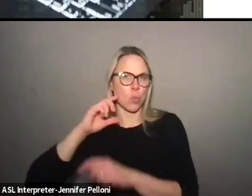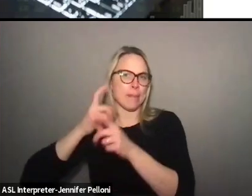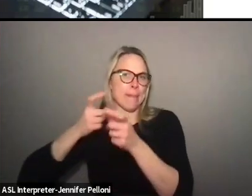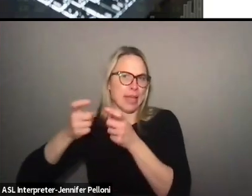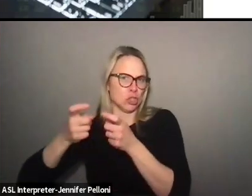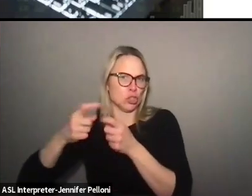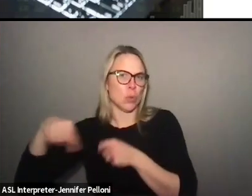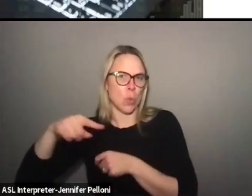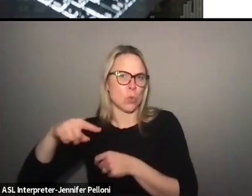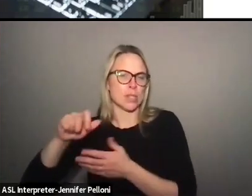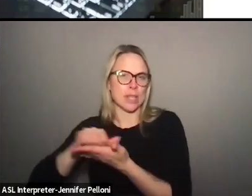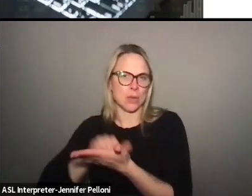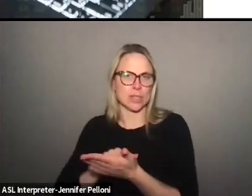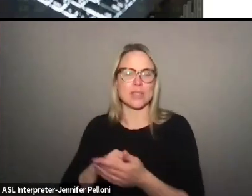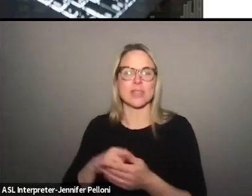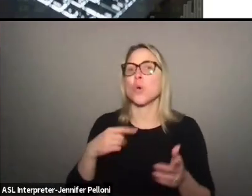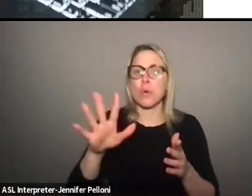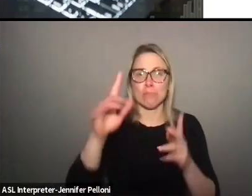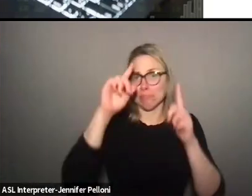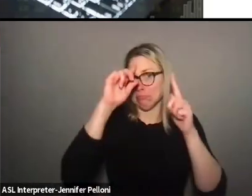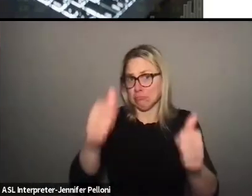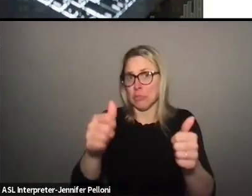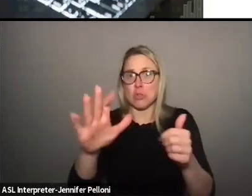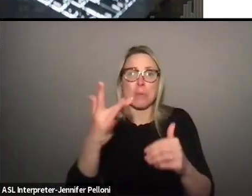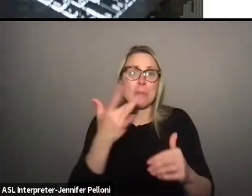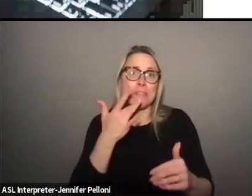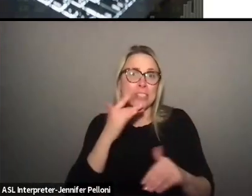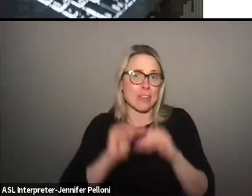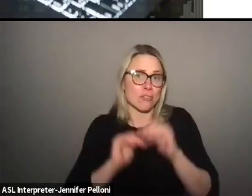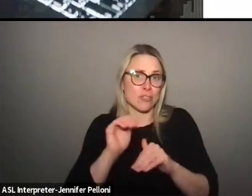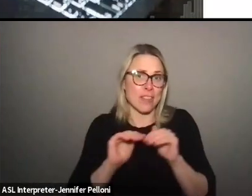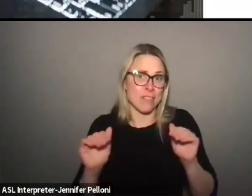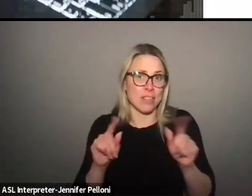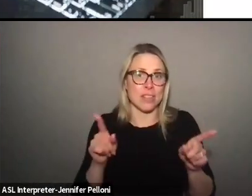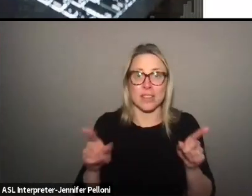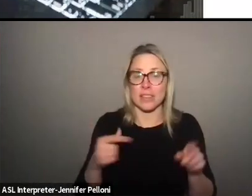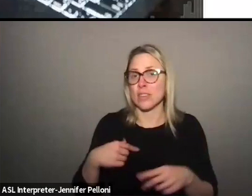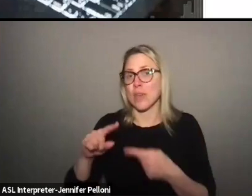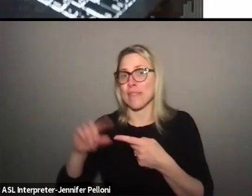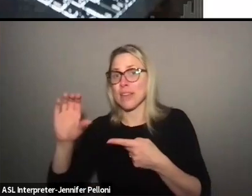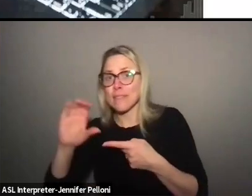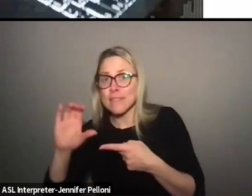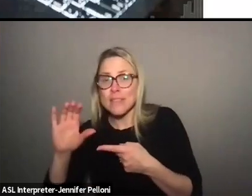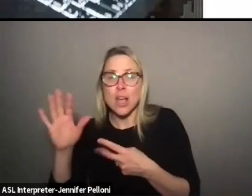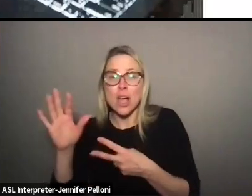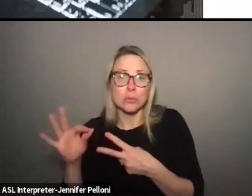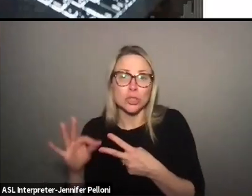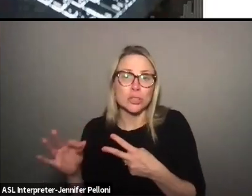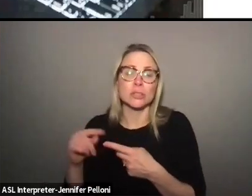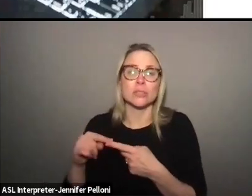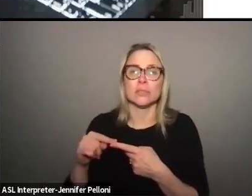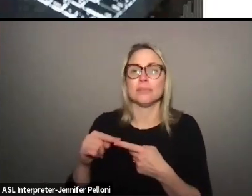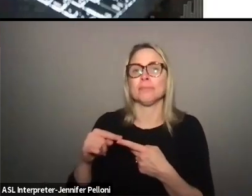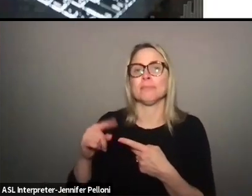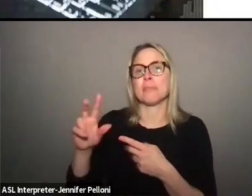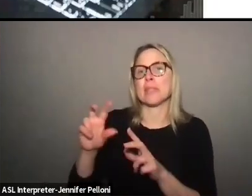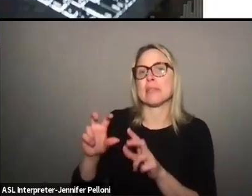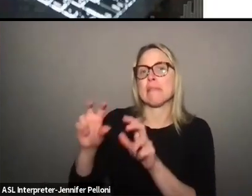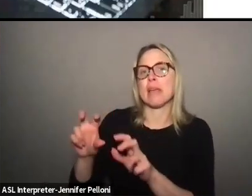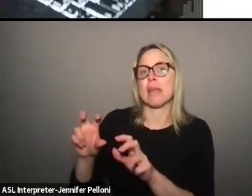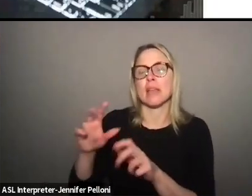there for everybody's different comfort level. The conservative option is